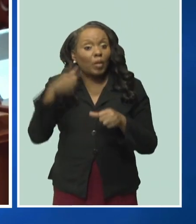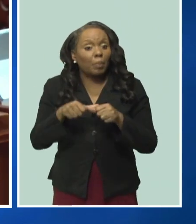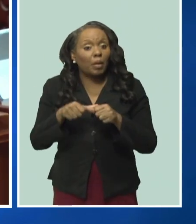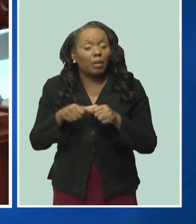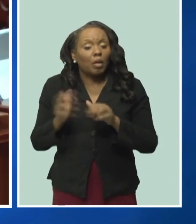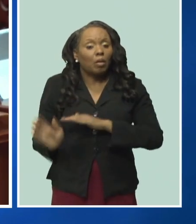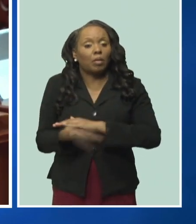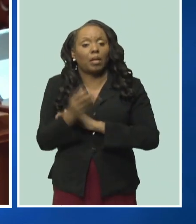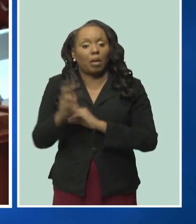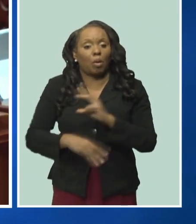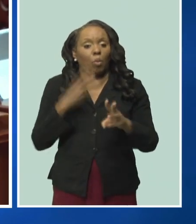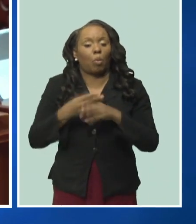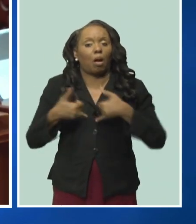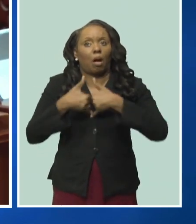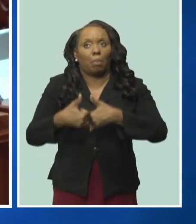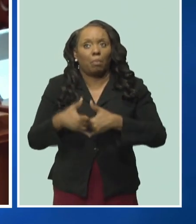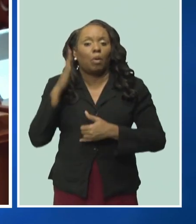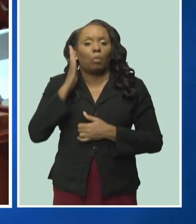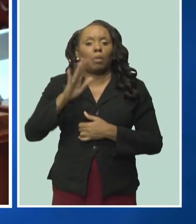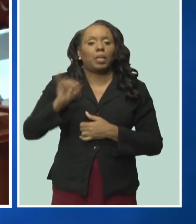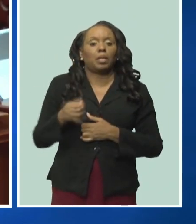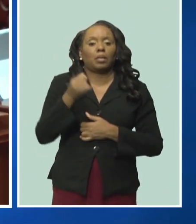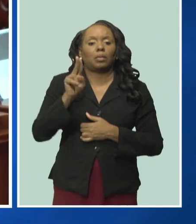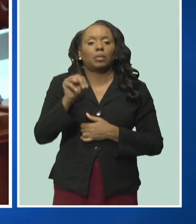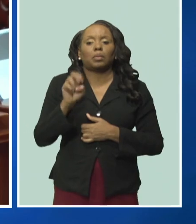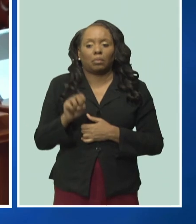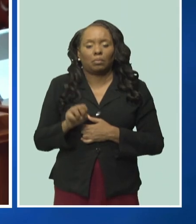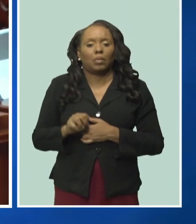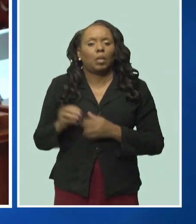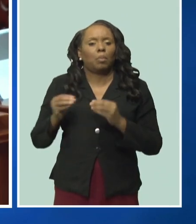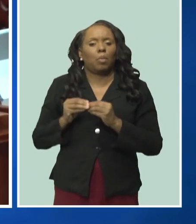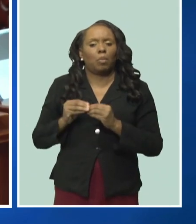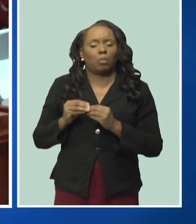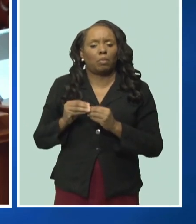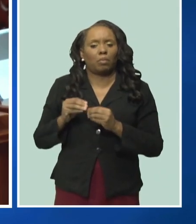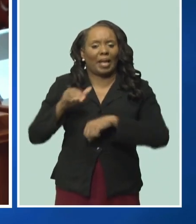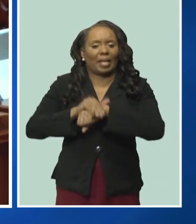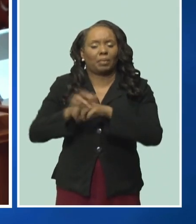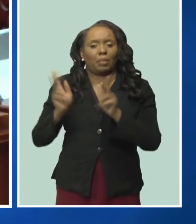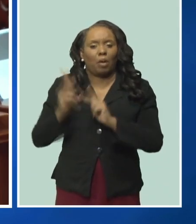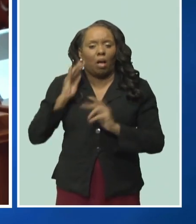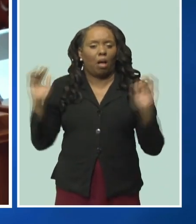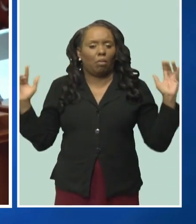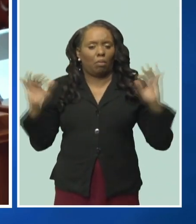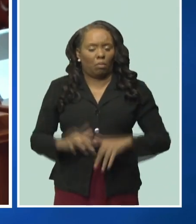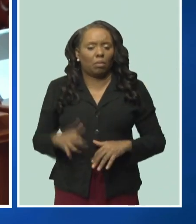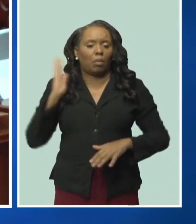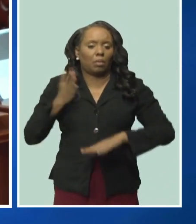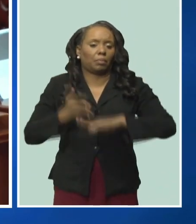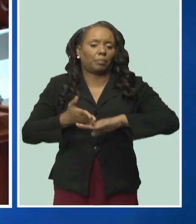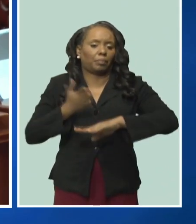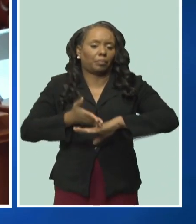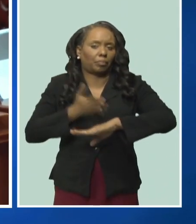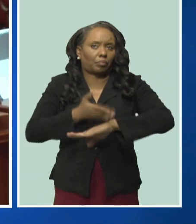the British travelers to experience the series and, of course, the finals on the island. And we will continue to grow